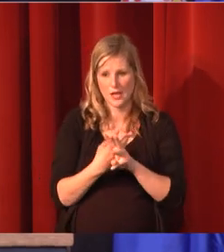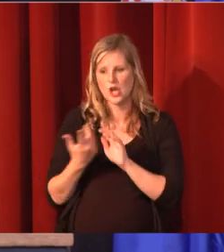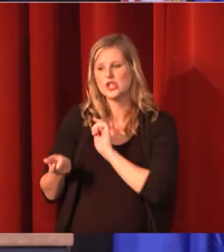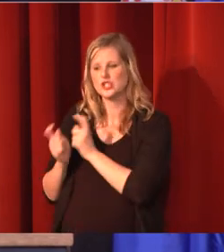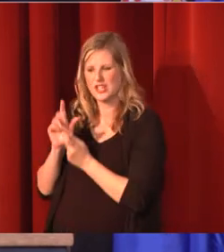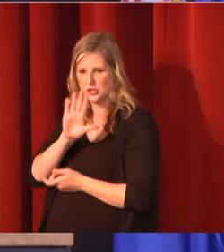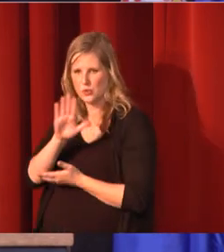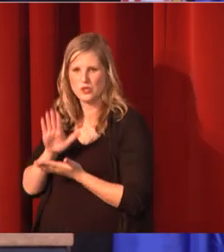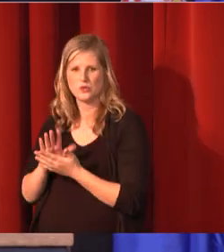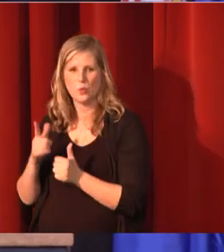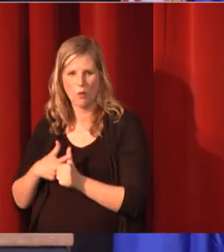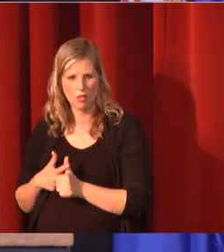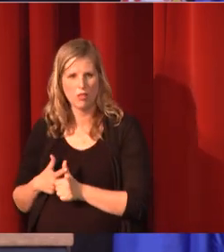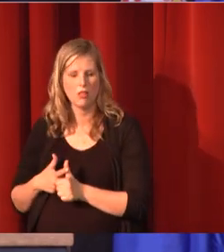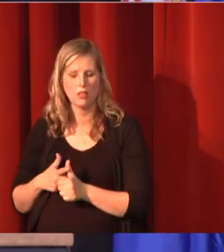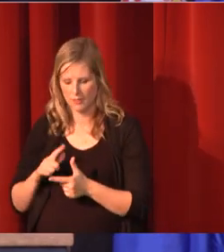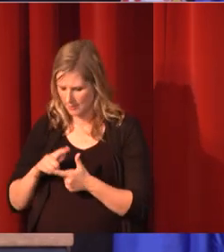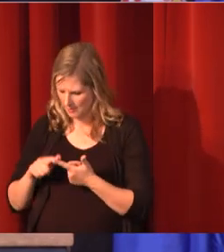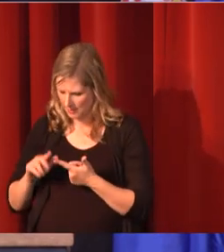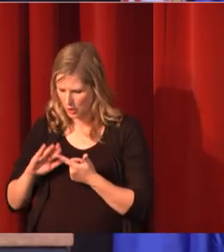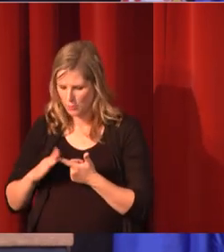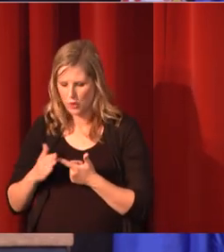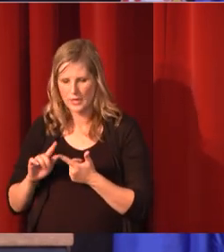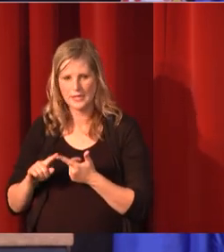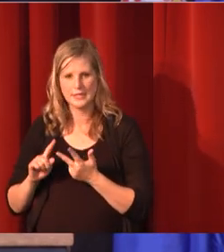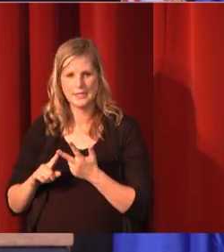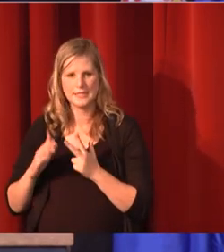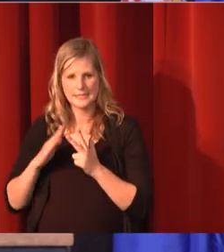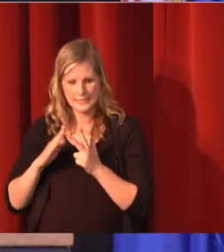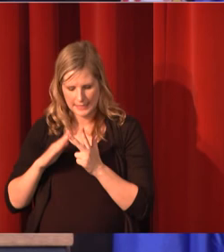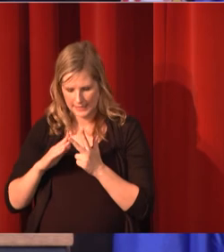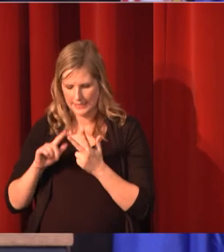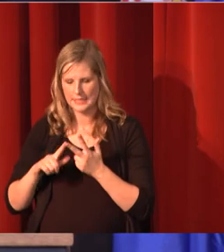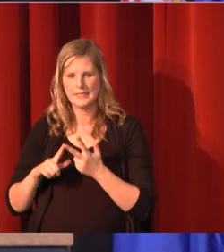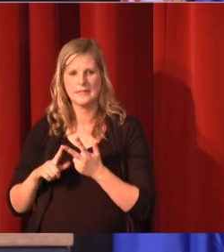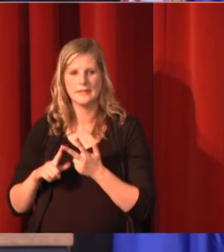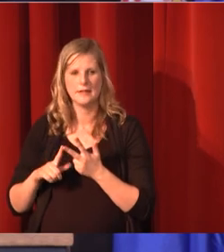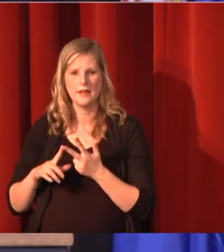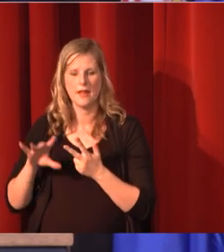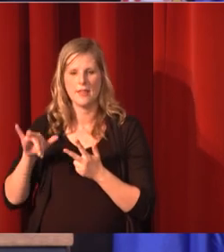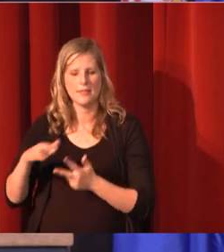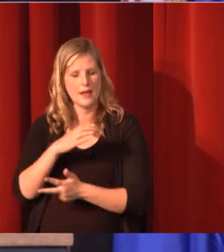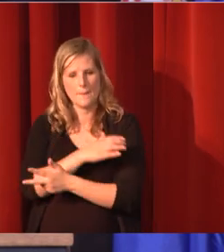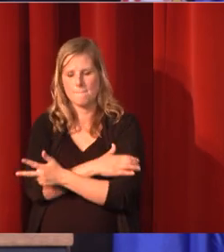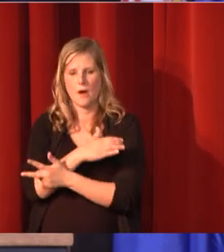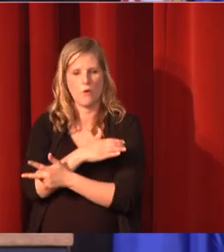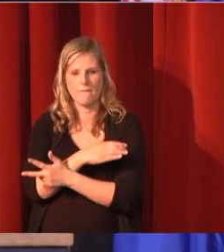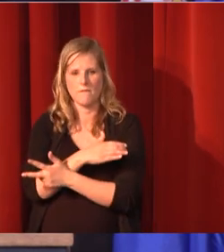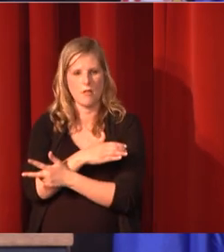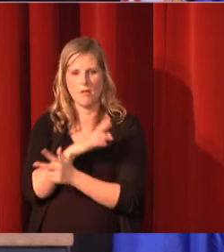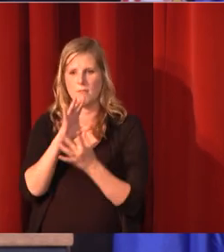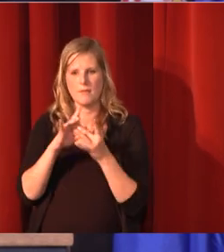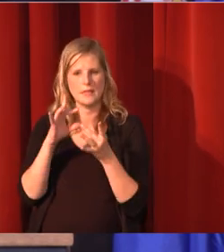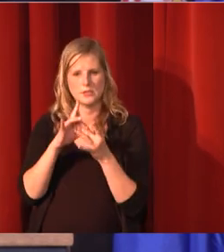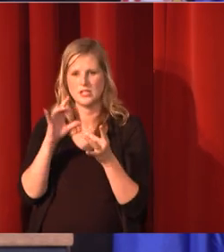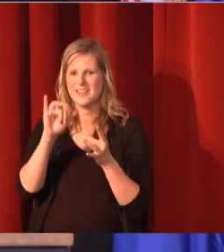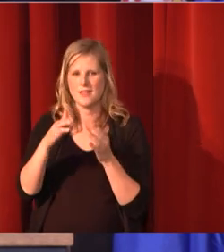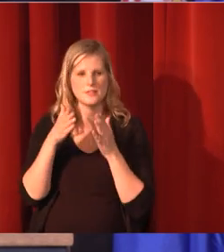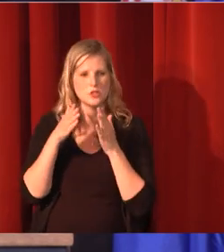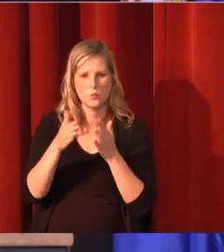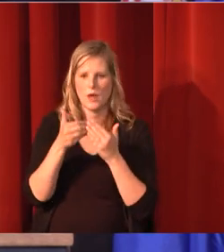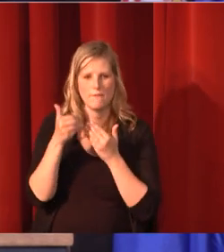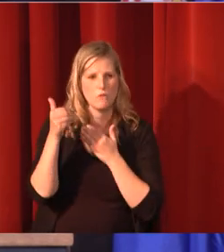school your community your city that powerful empowering message is the way